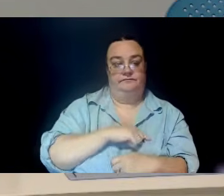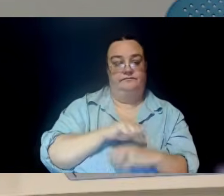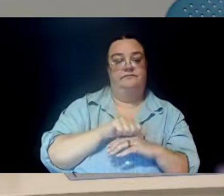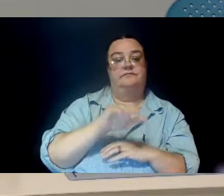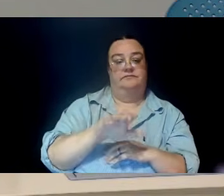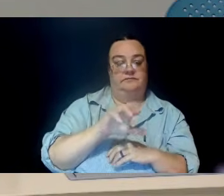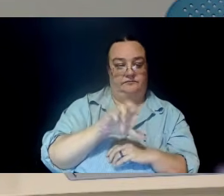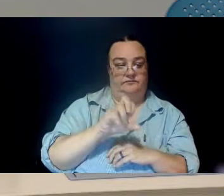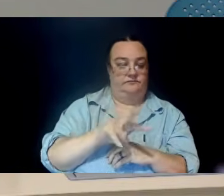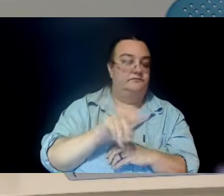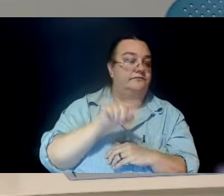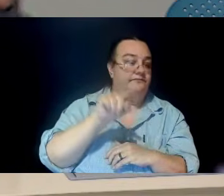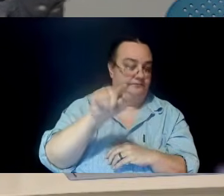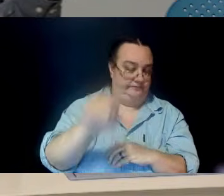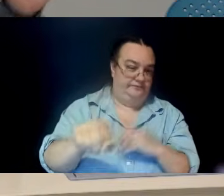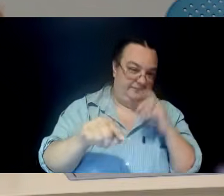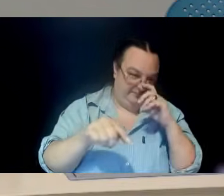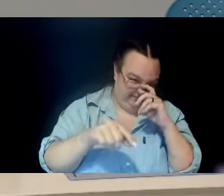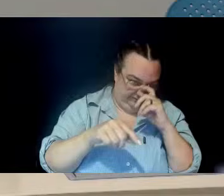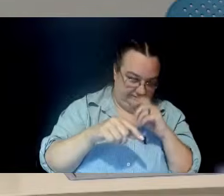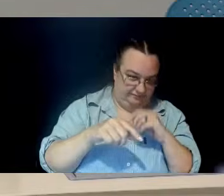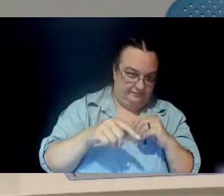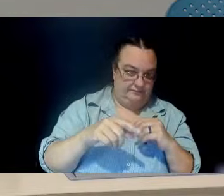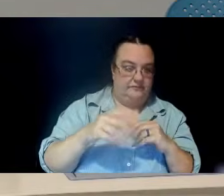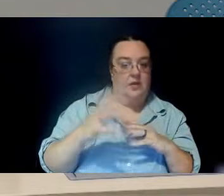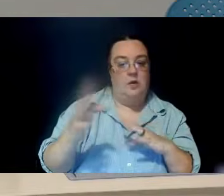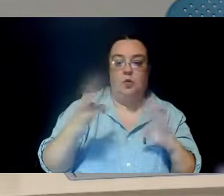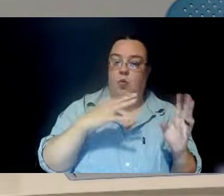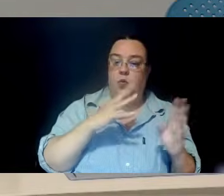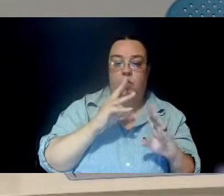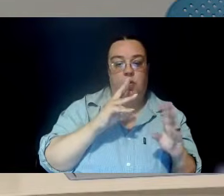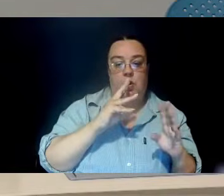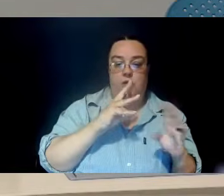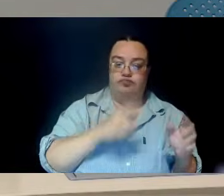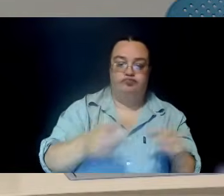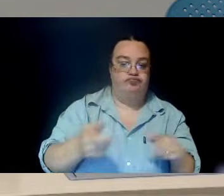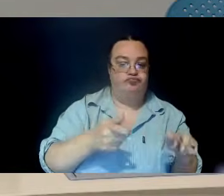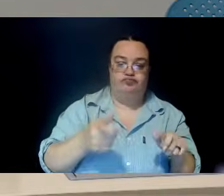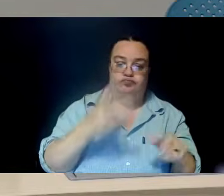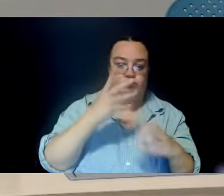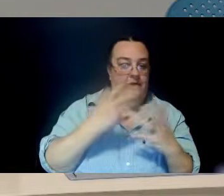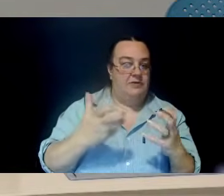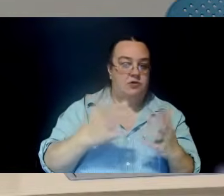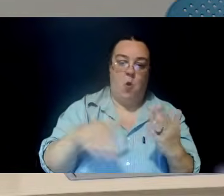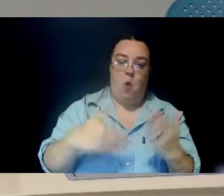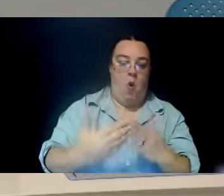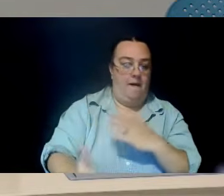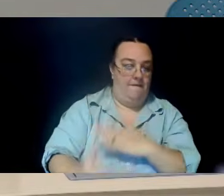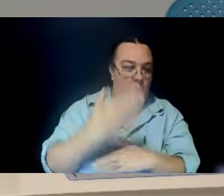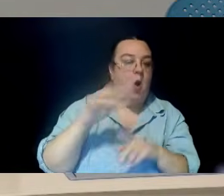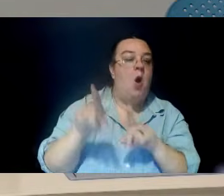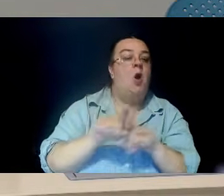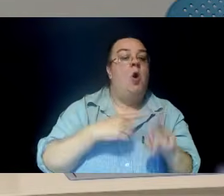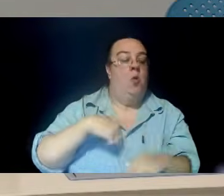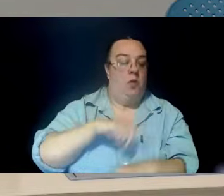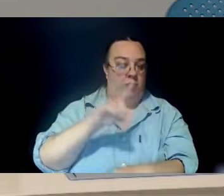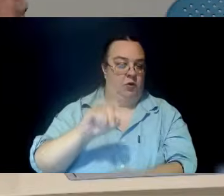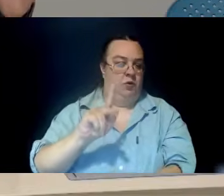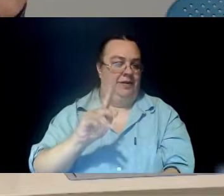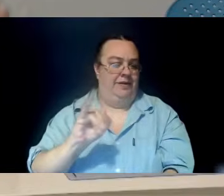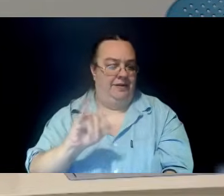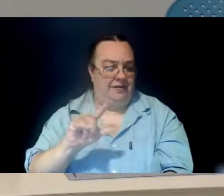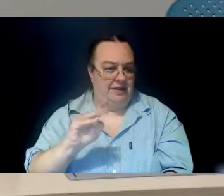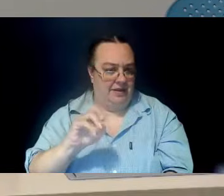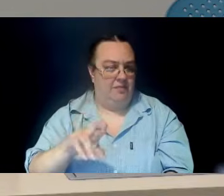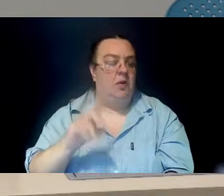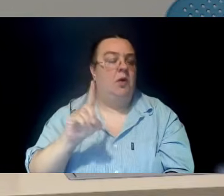there and water pretty much the whole morning. We also do Kilmer. We water, we